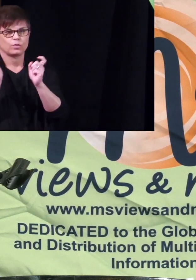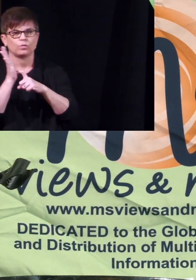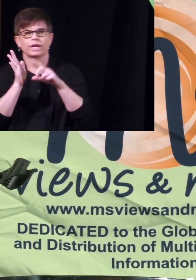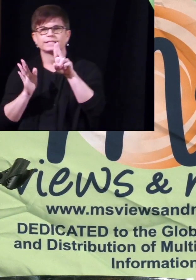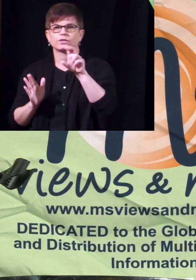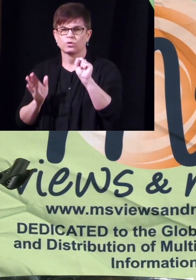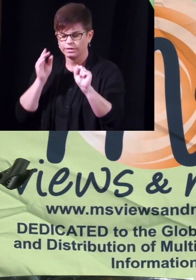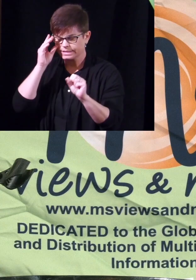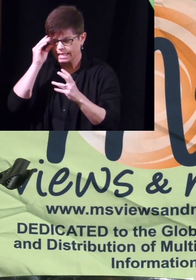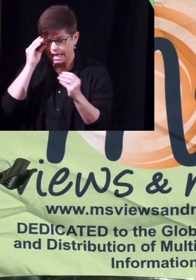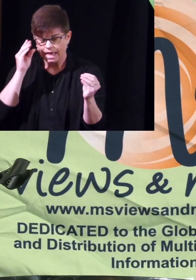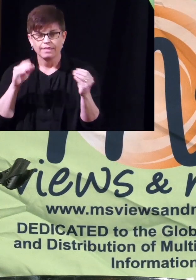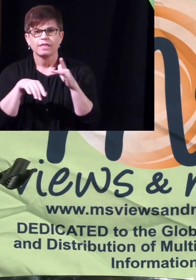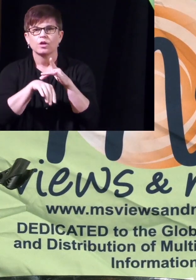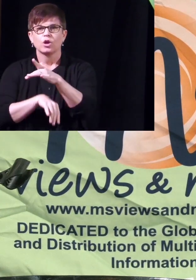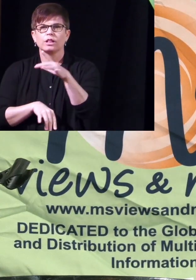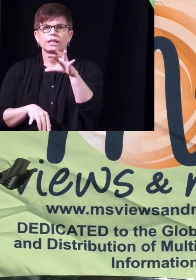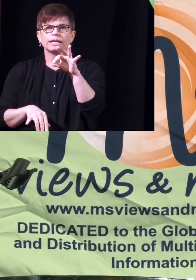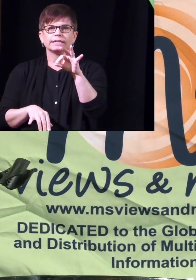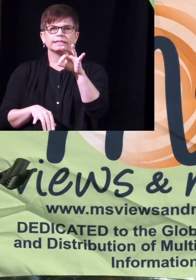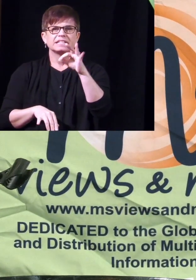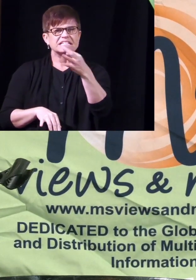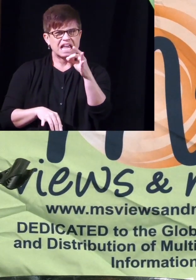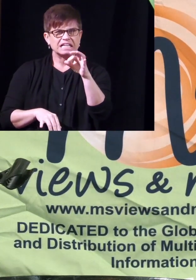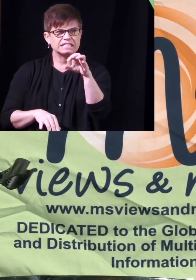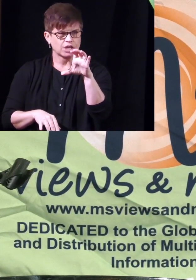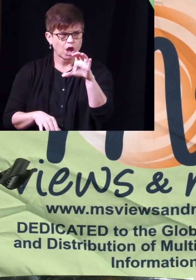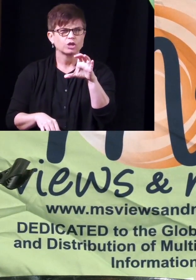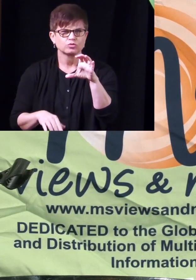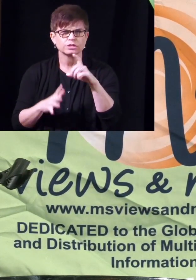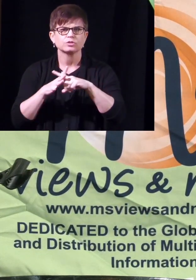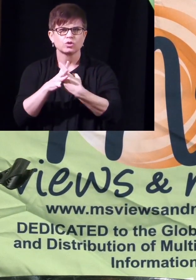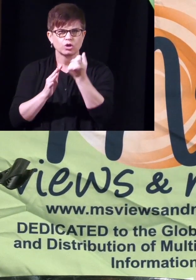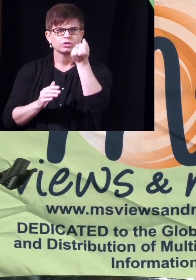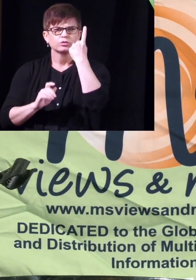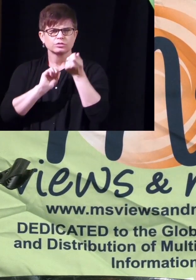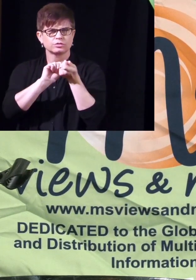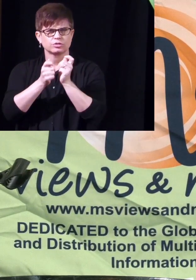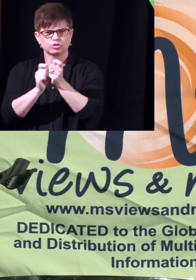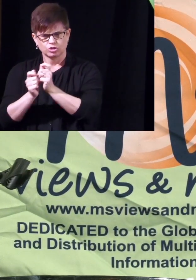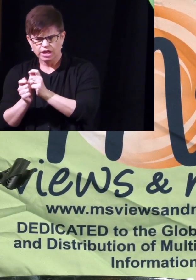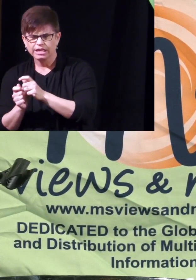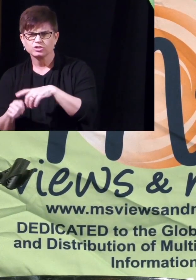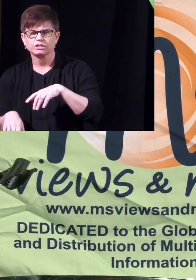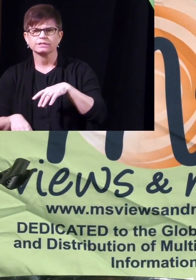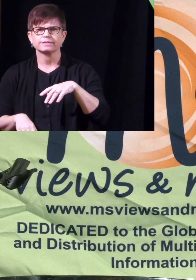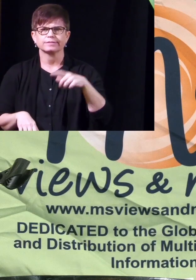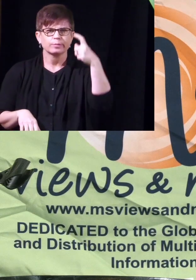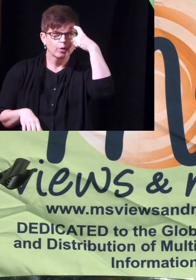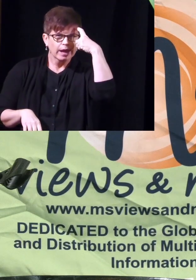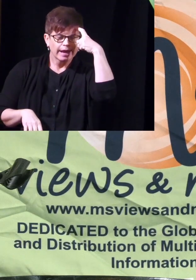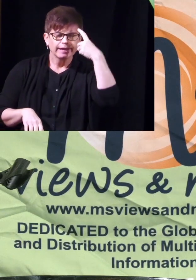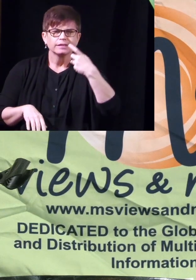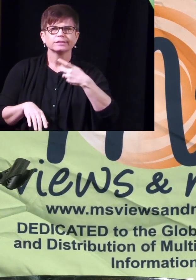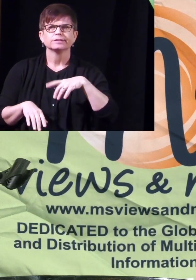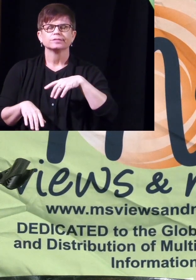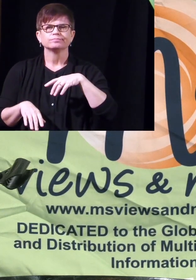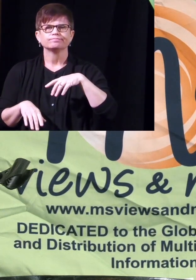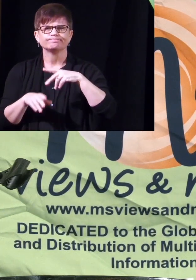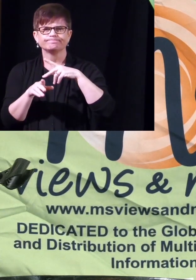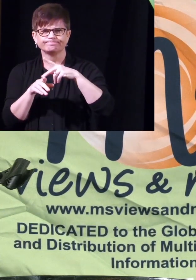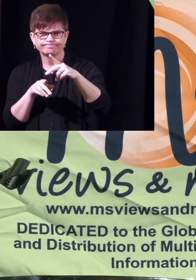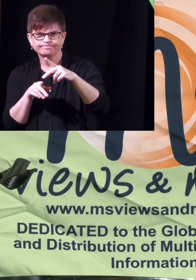And then in the early 1900s and later, they started to understand about the changes in the pathology of the brain. But only